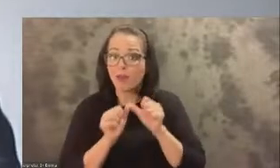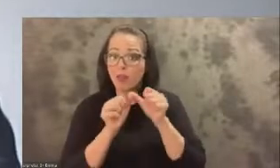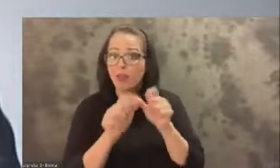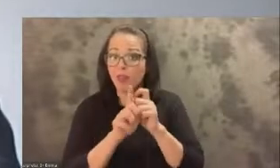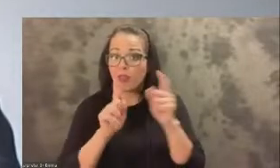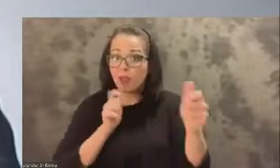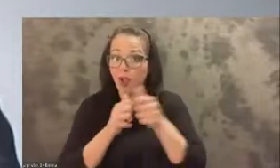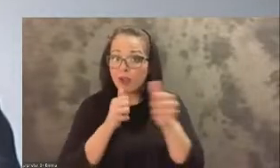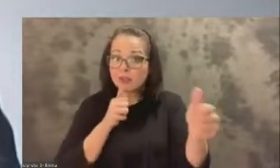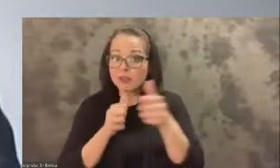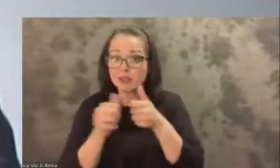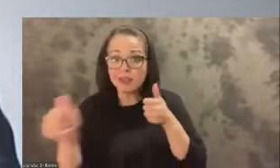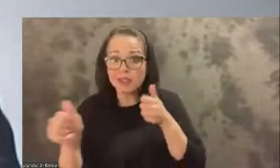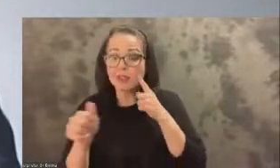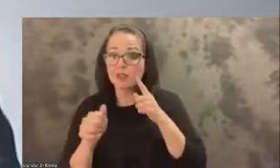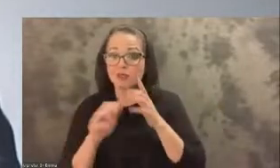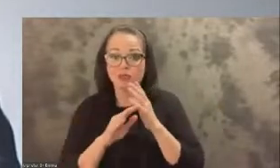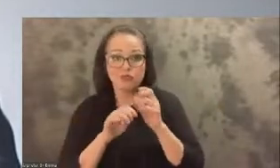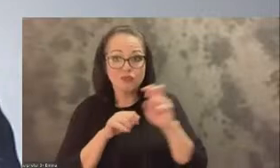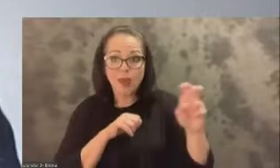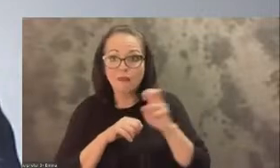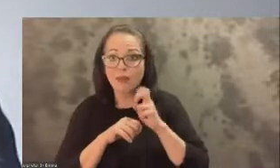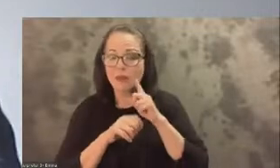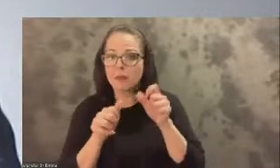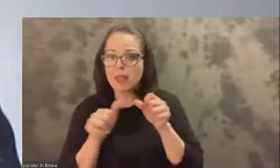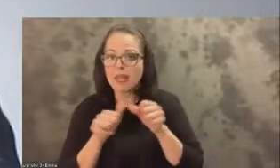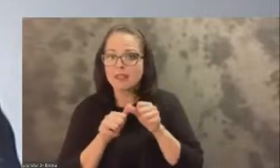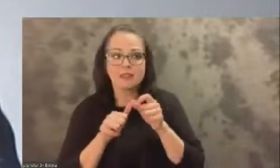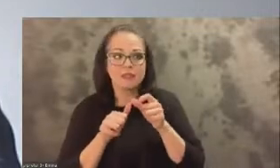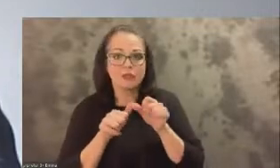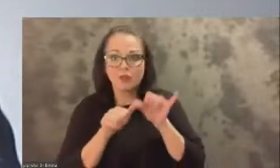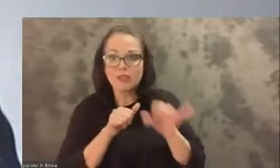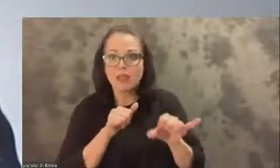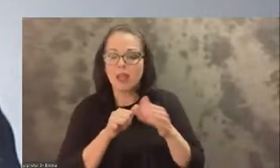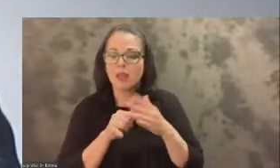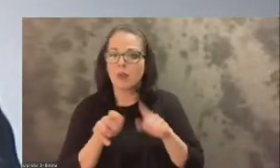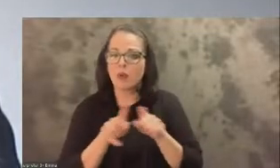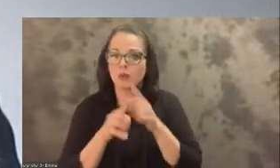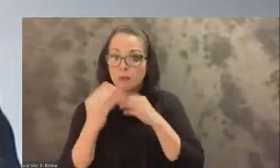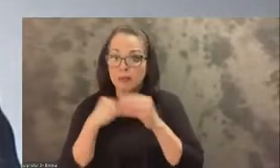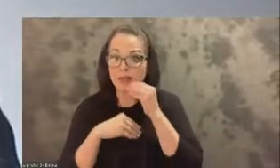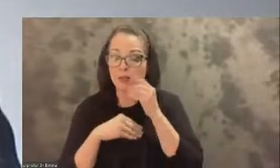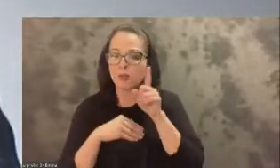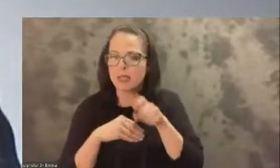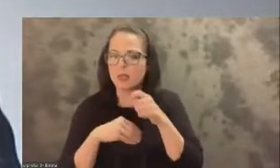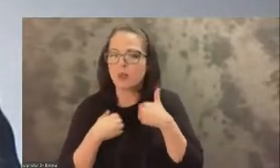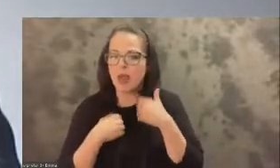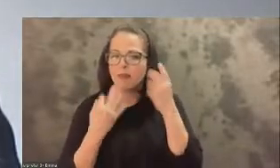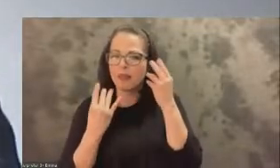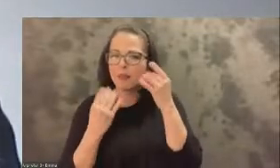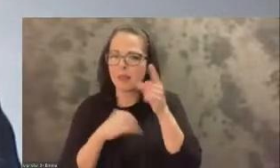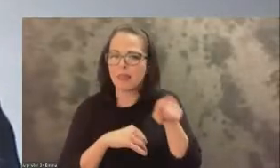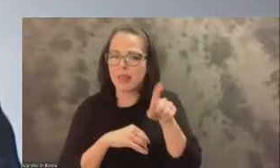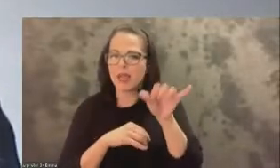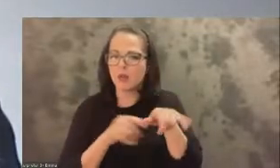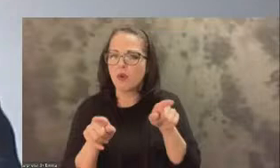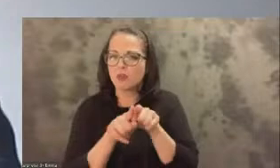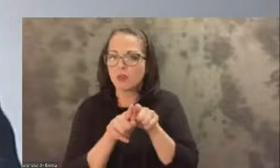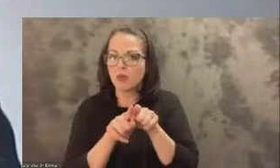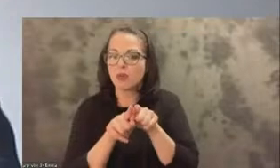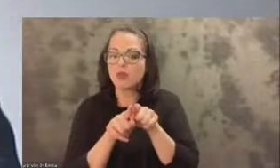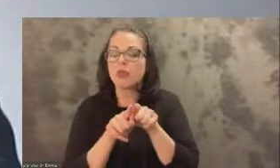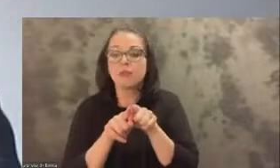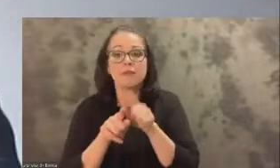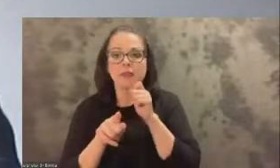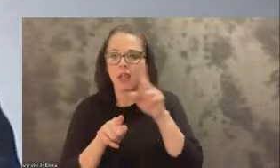travel, places to stay, and meals. And so we need to have those being considered as well. It's not